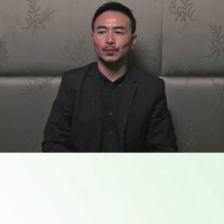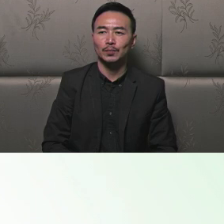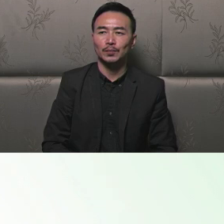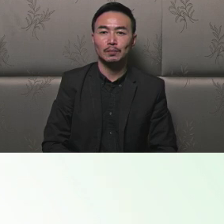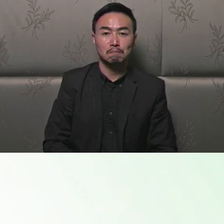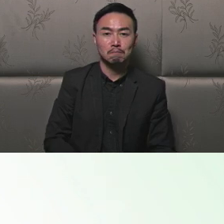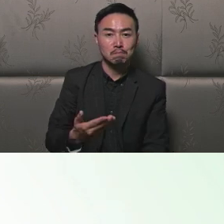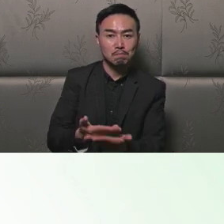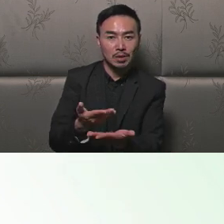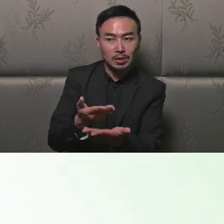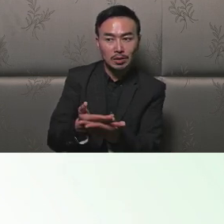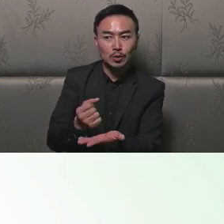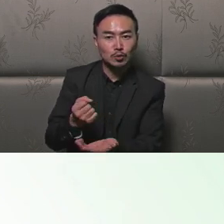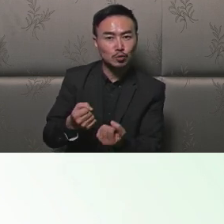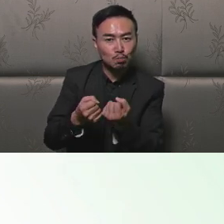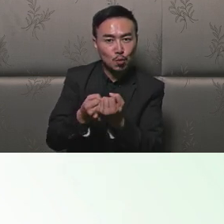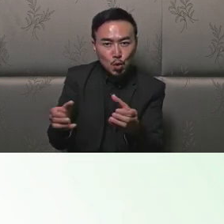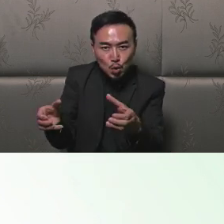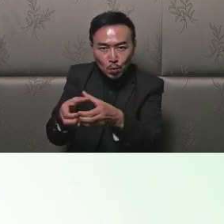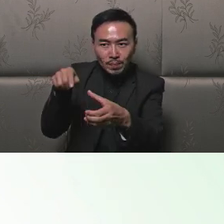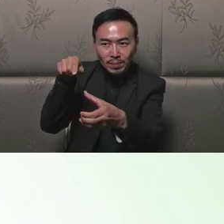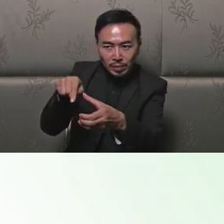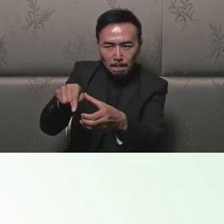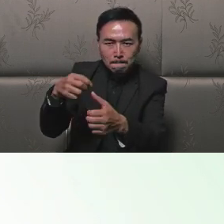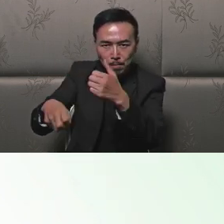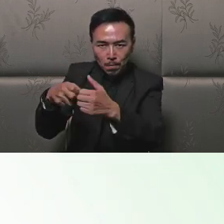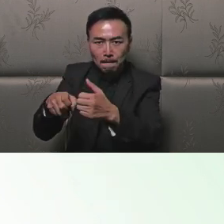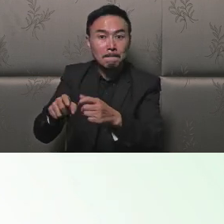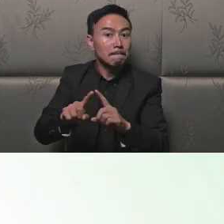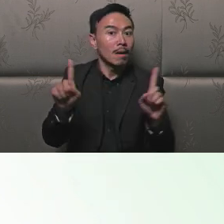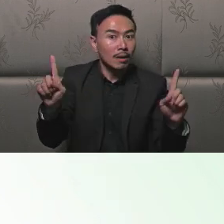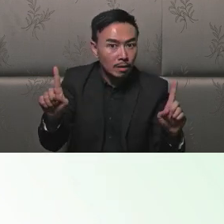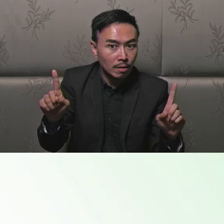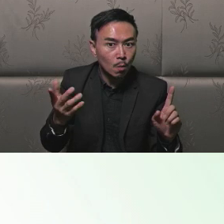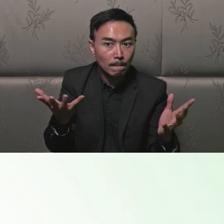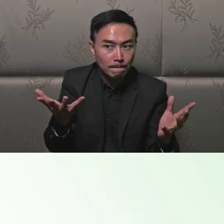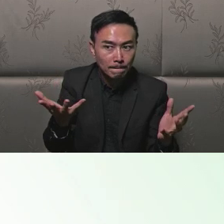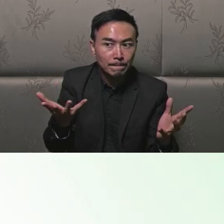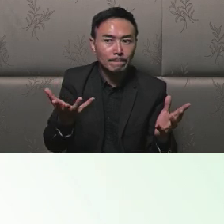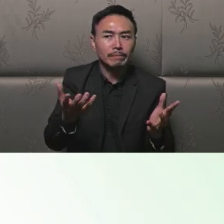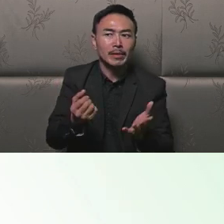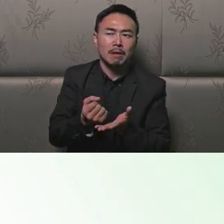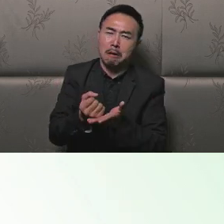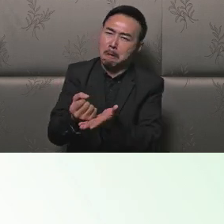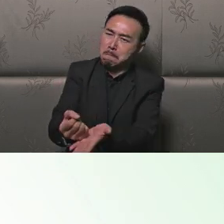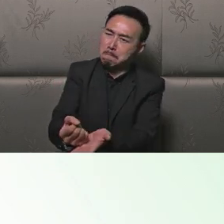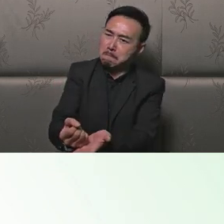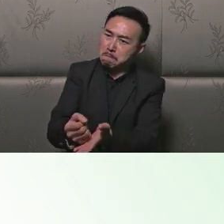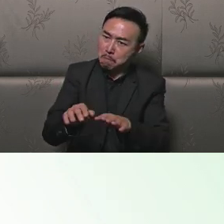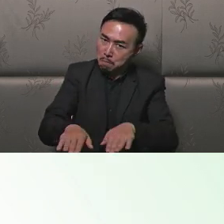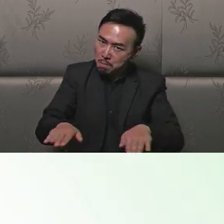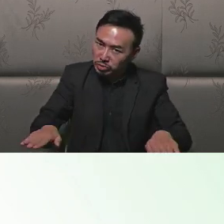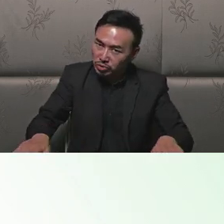able to afford a higher education or to stay into school. One of the main programs that we've had, and